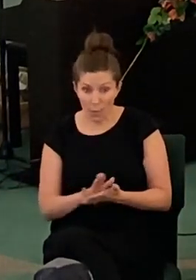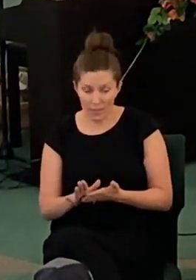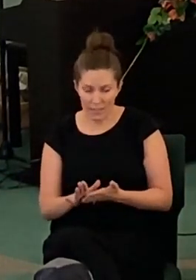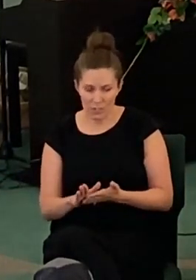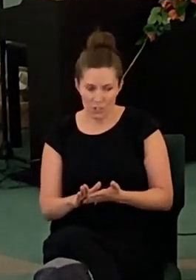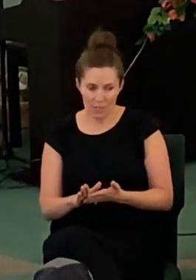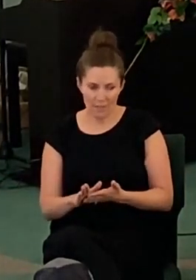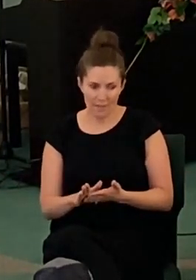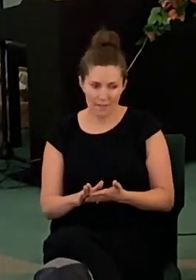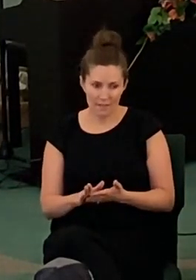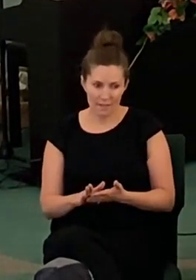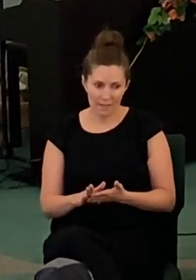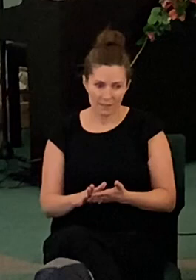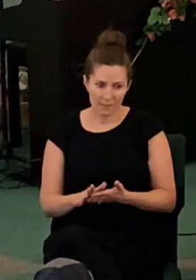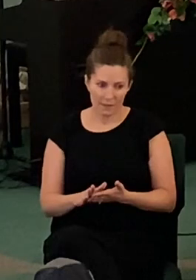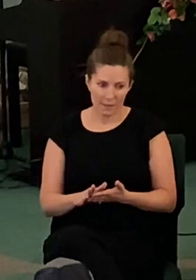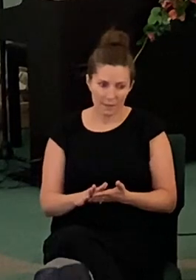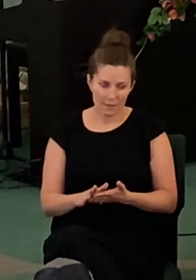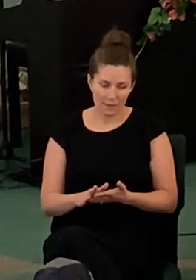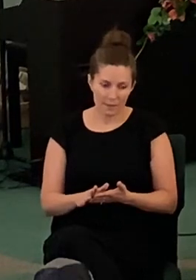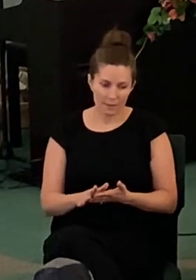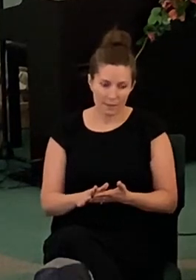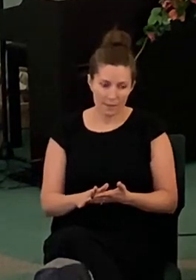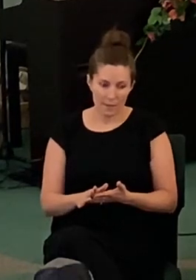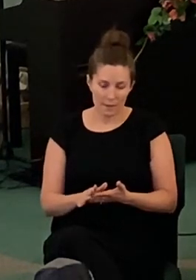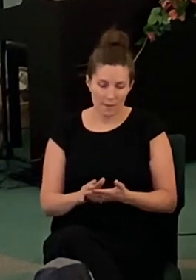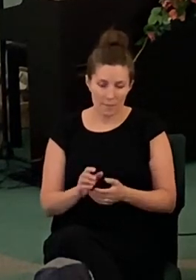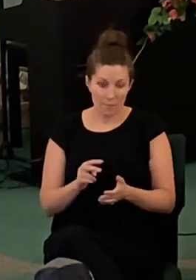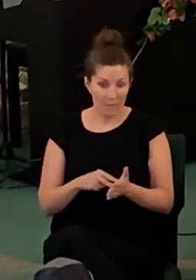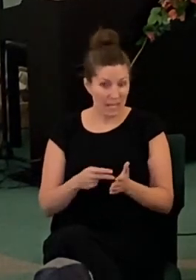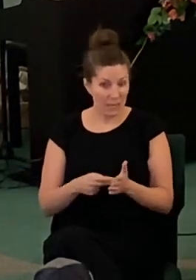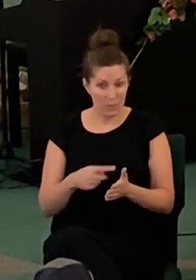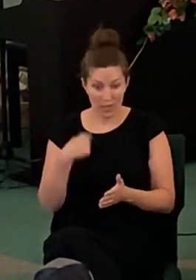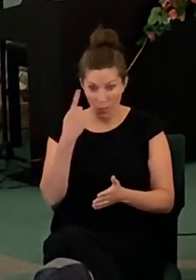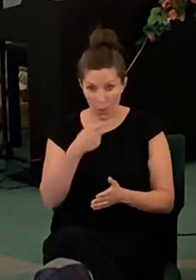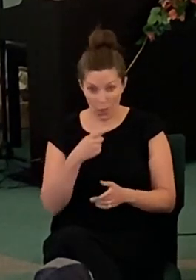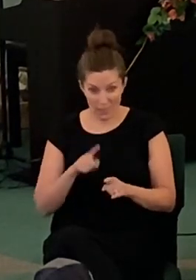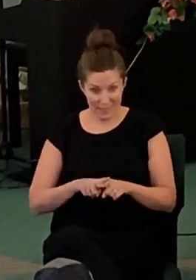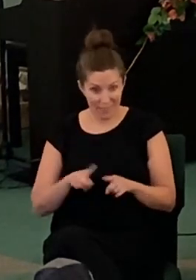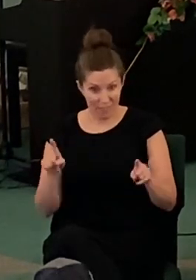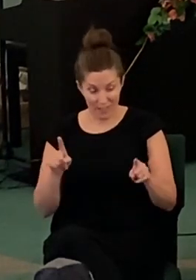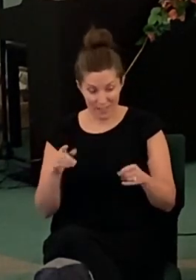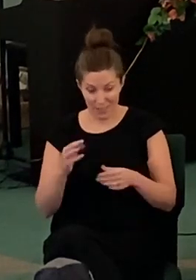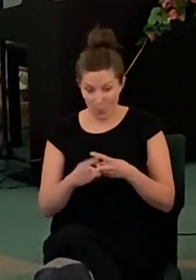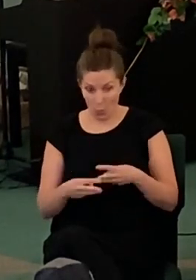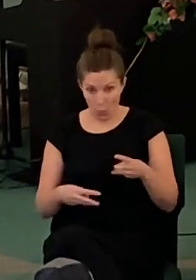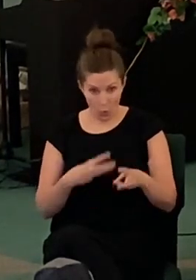distinguish us as believers. We should look different than the world that we live around.